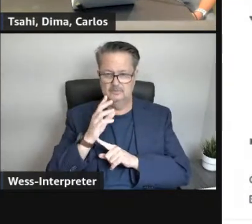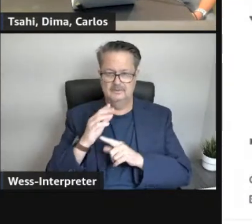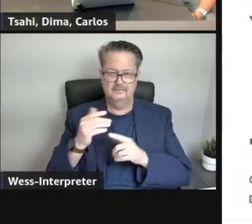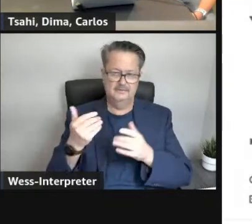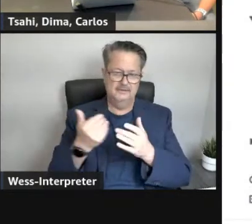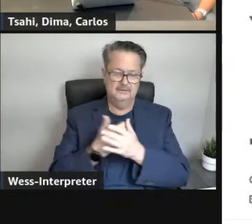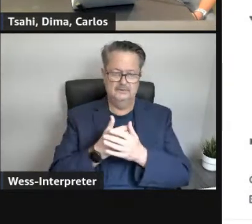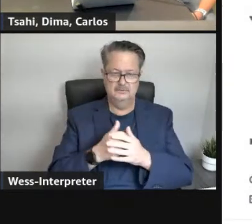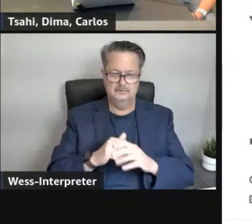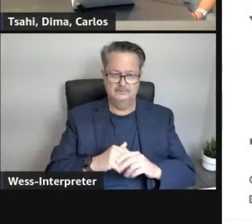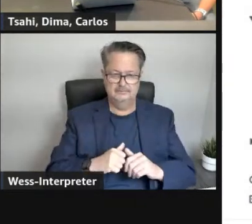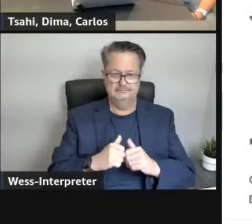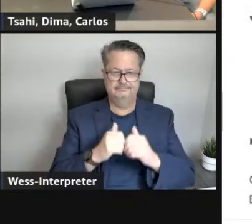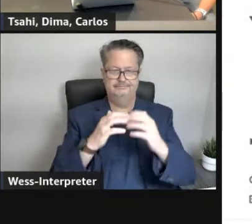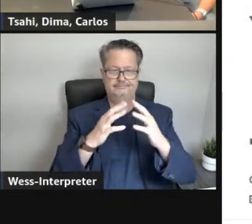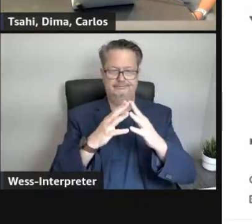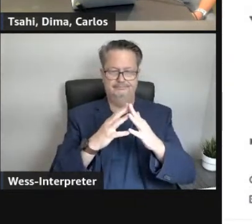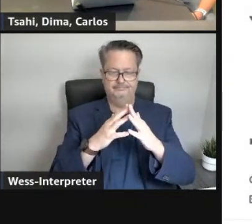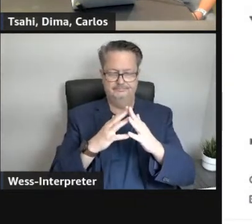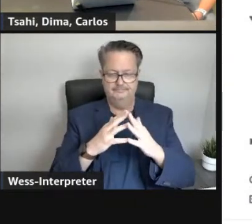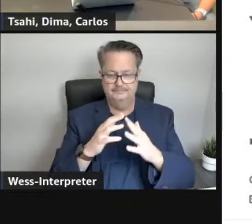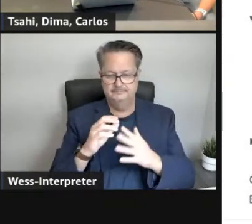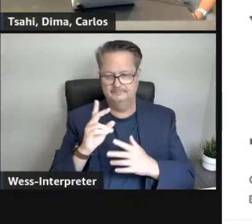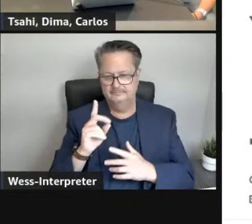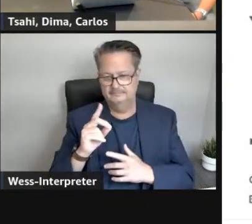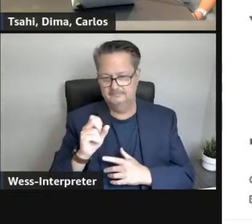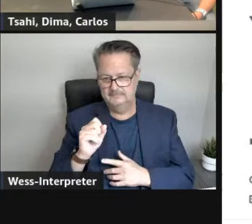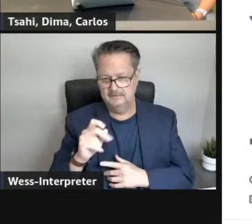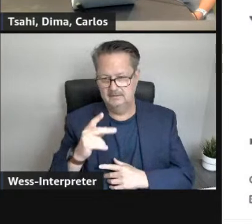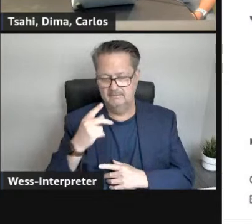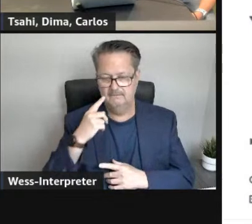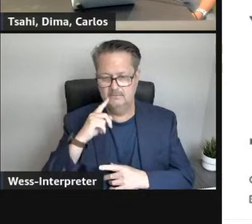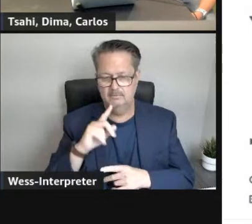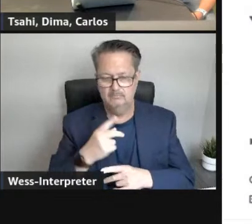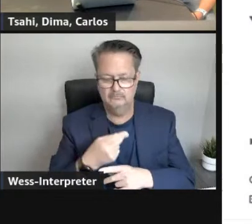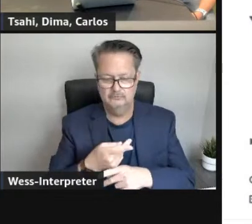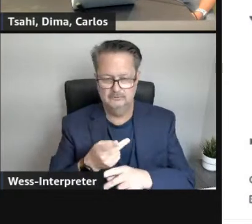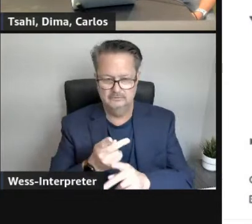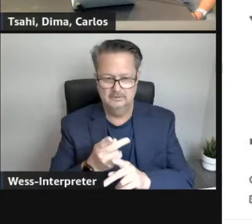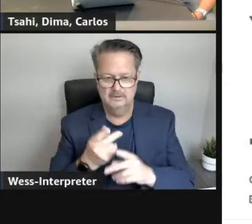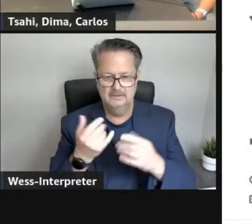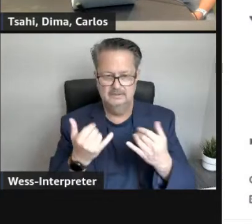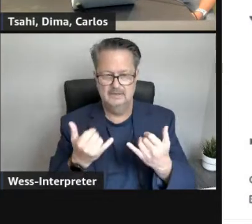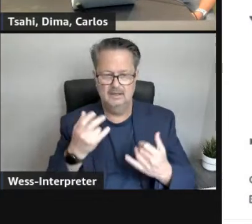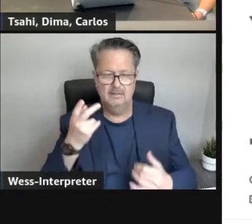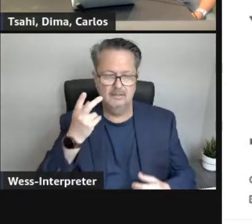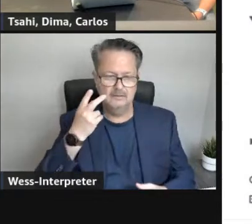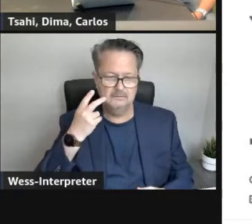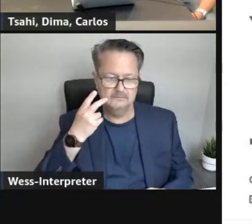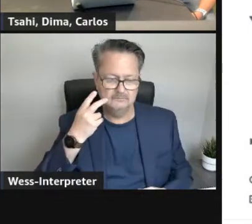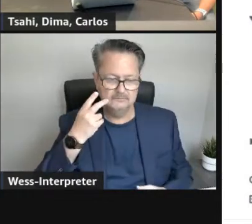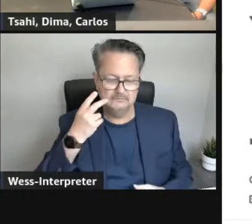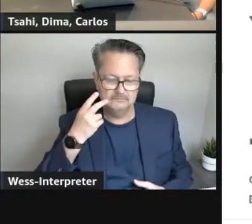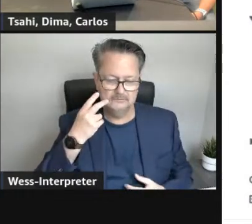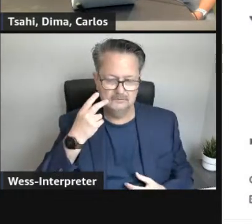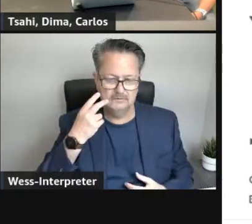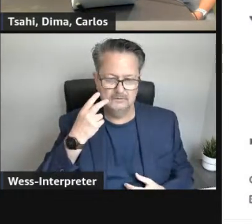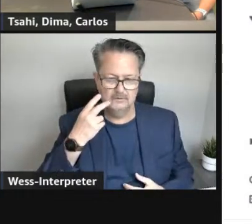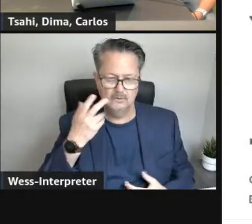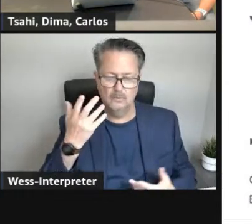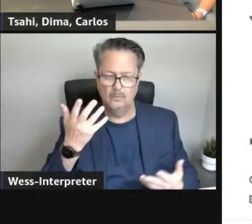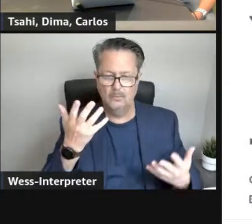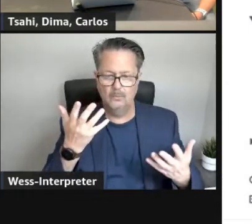for the test in parallel to the dev and before the production. Now let's see what